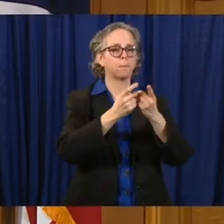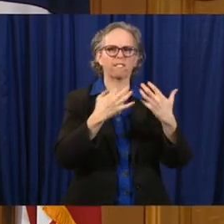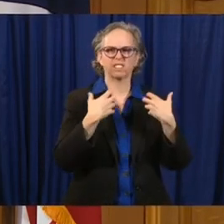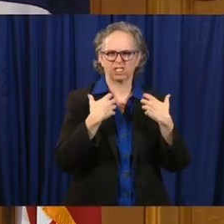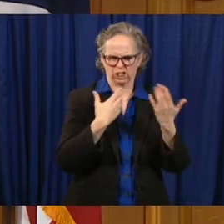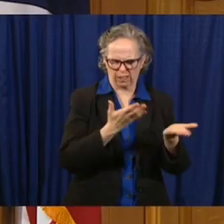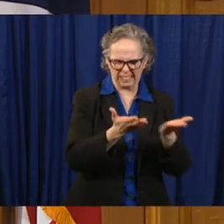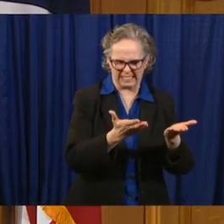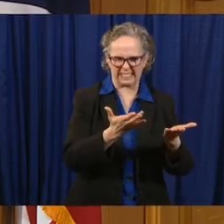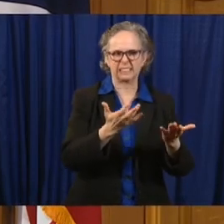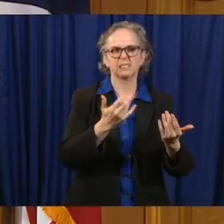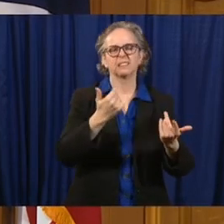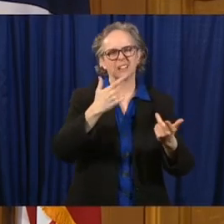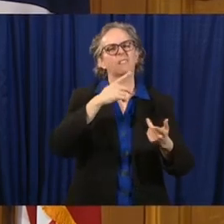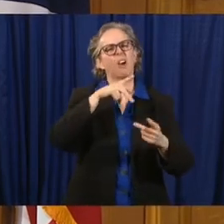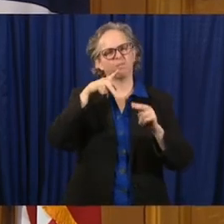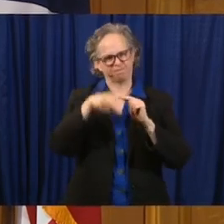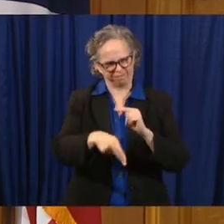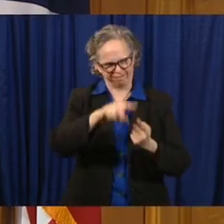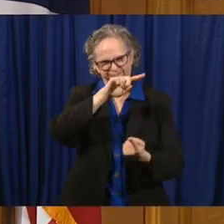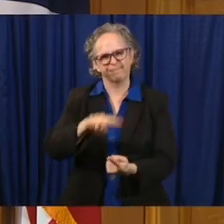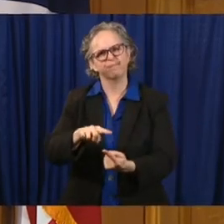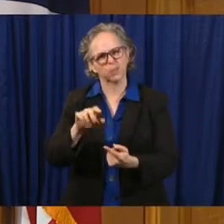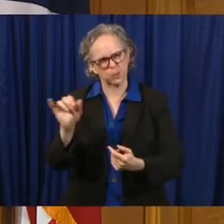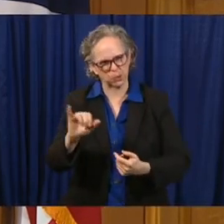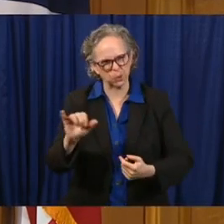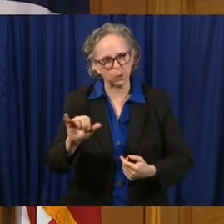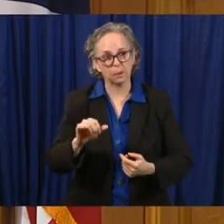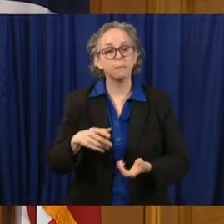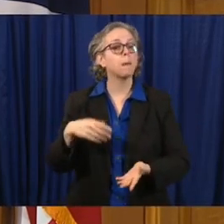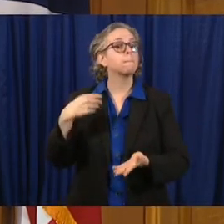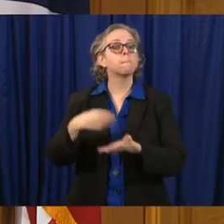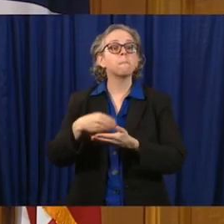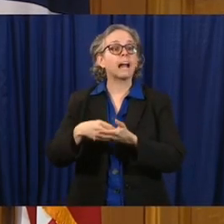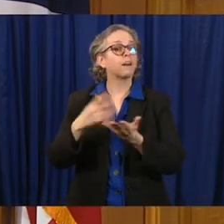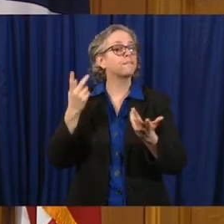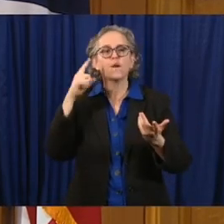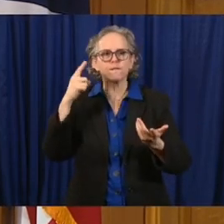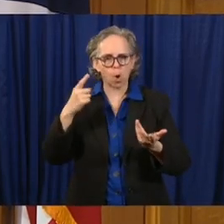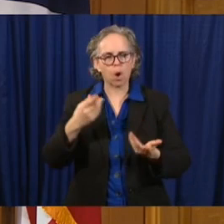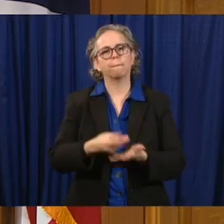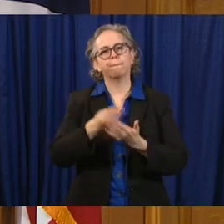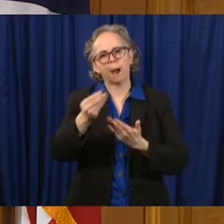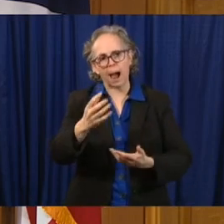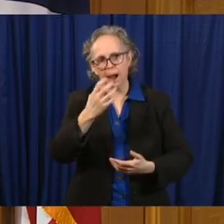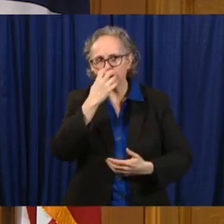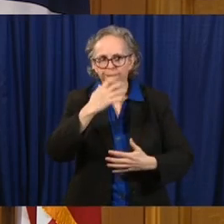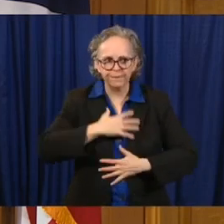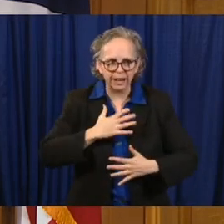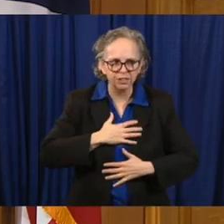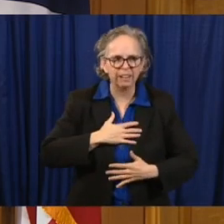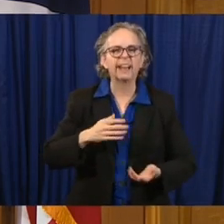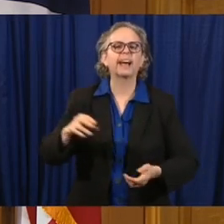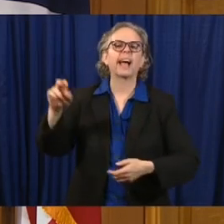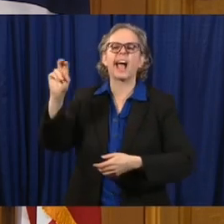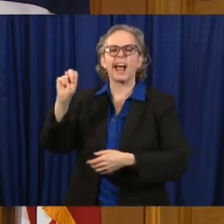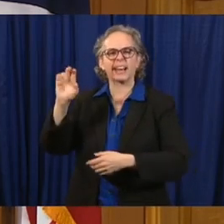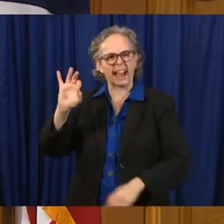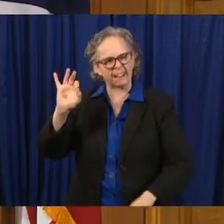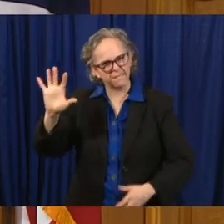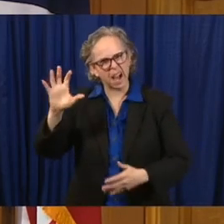million N95 masks. $39 million for the Ohio Department of Health for ramped up testing and supplies,